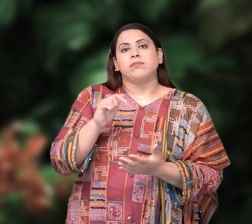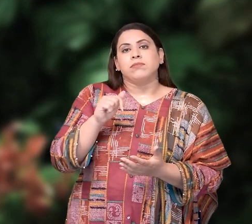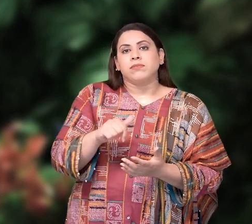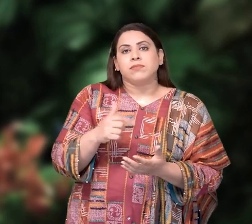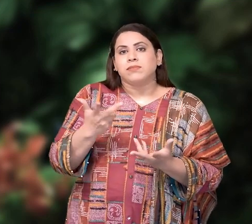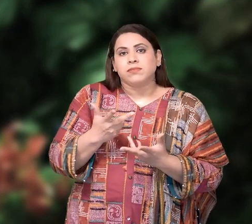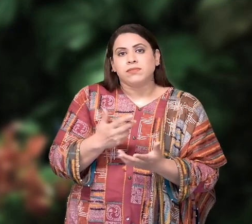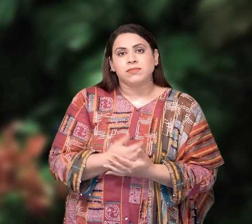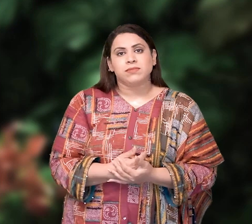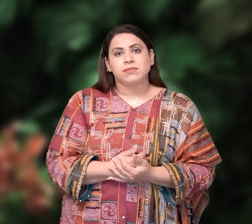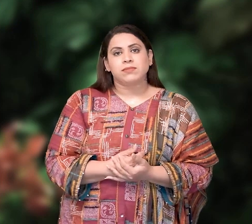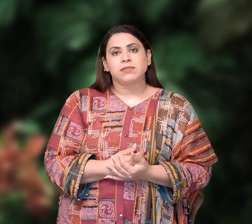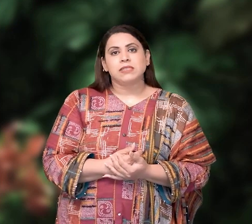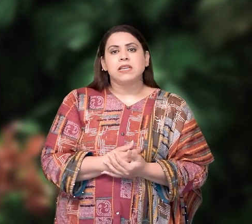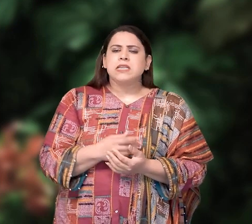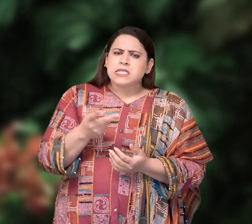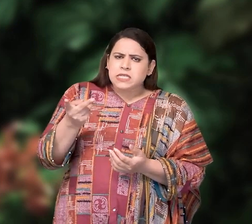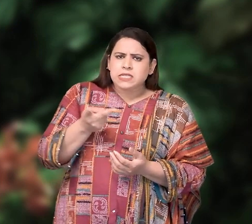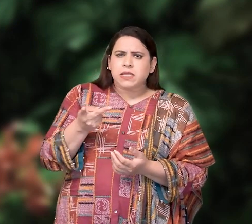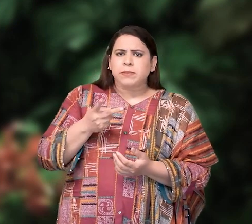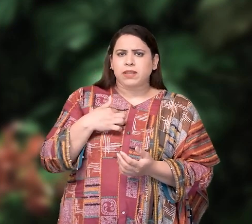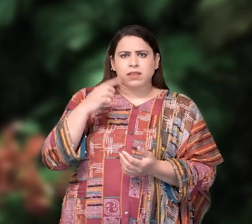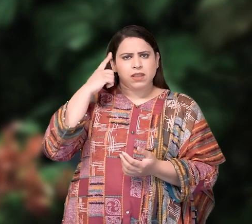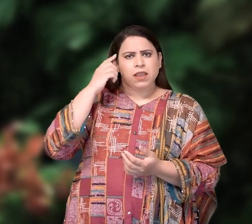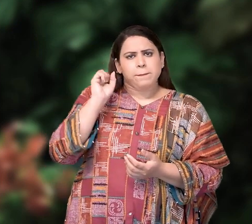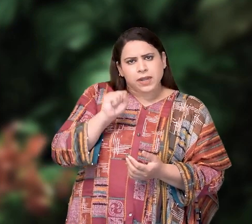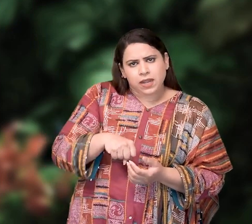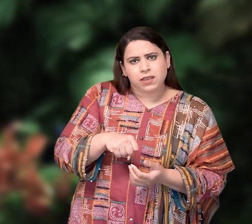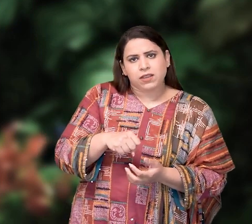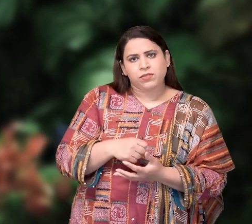Britain. Similarly, I believe that